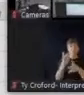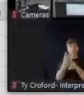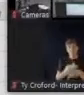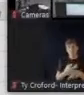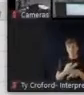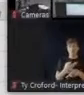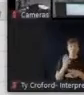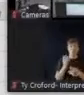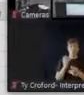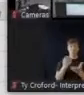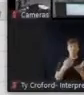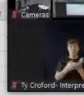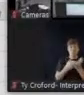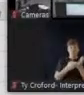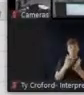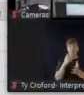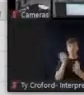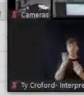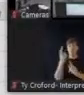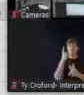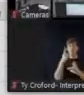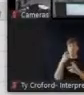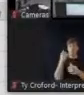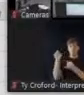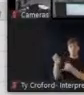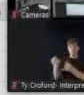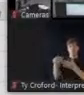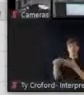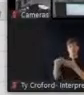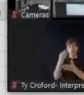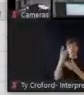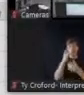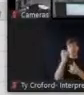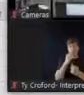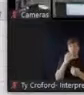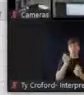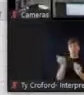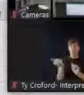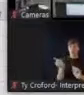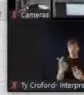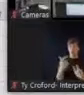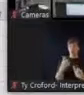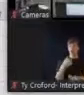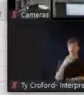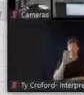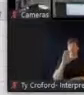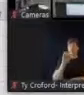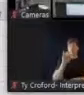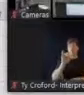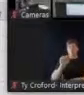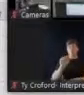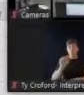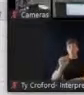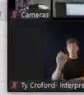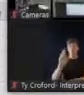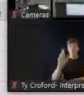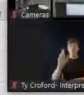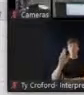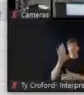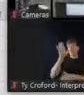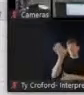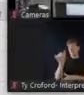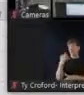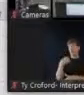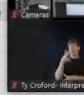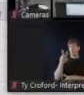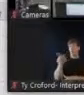those ending numbers look like. Everyone has received a COLA on this list. So the right side is just what our fiscal year 22